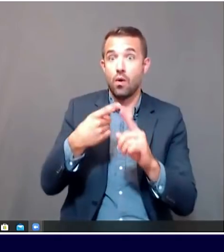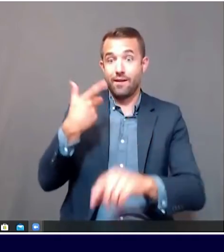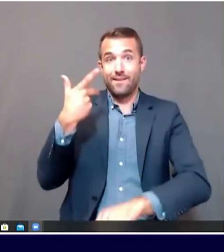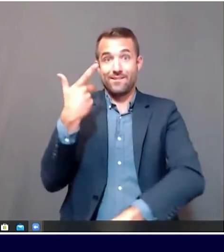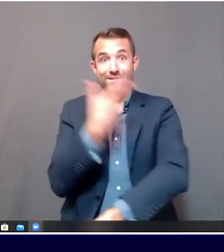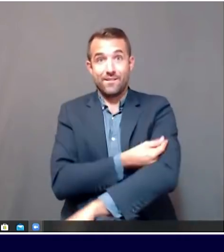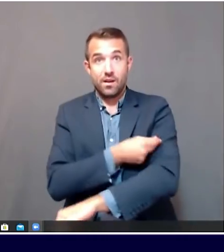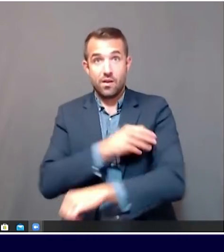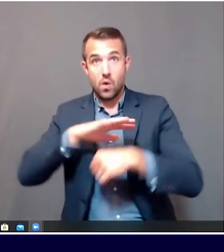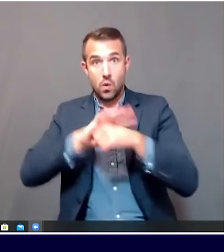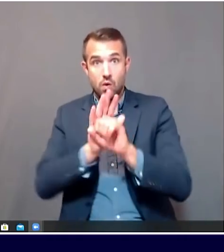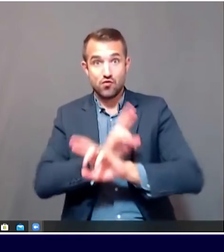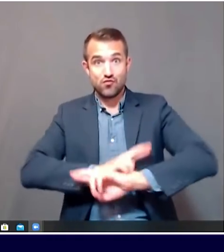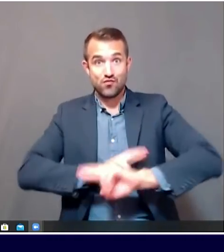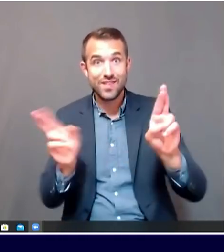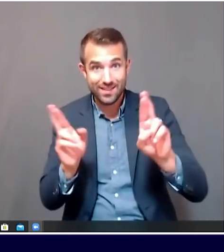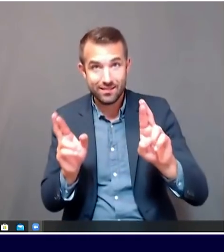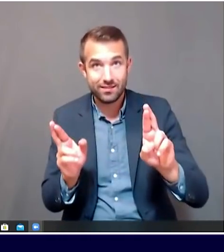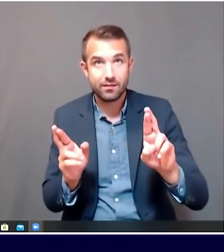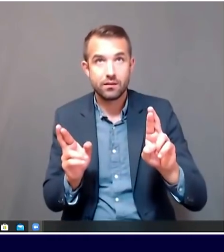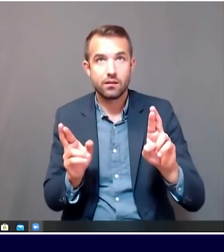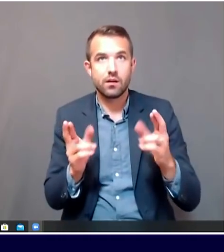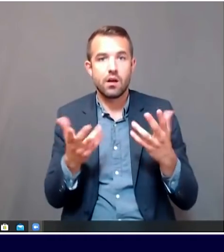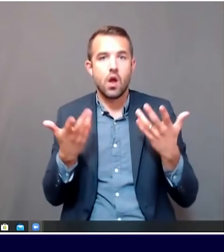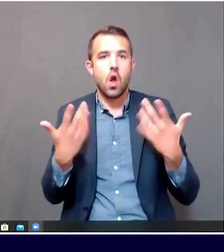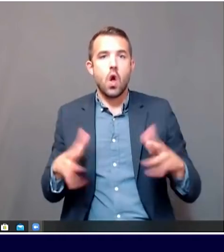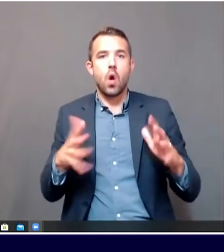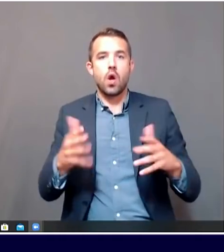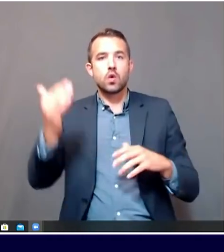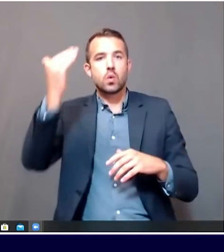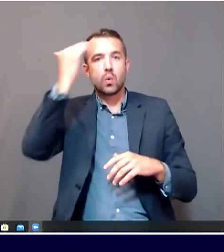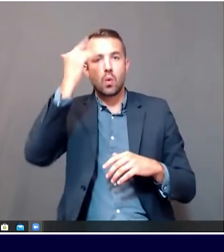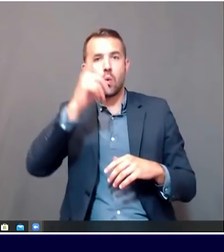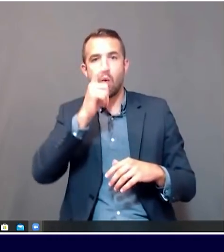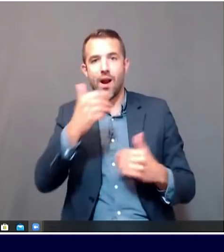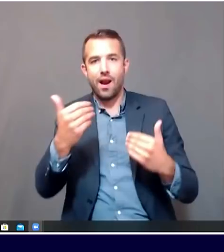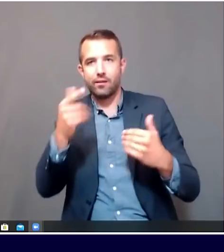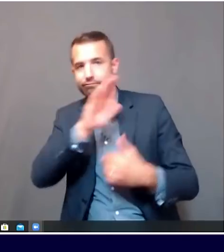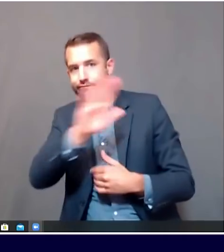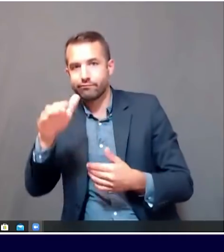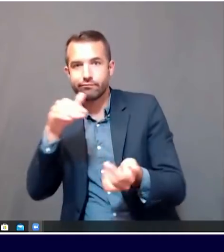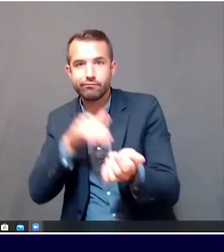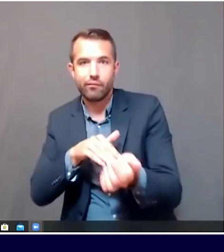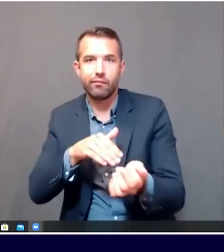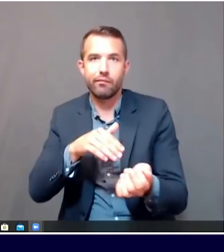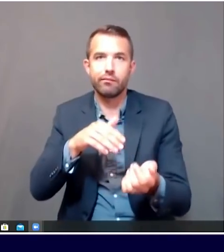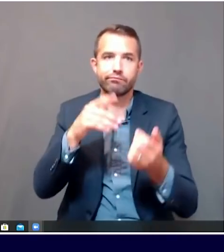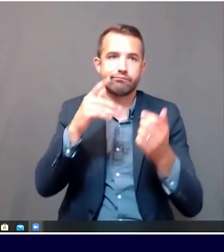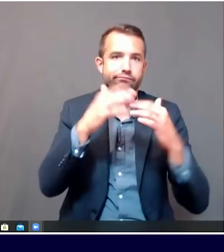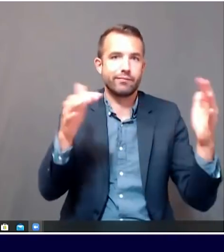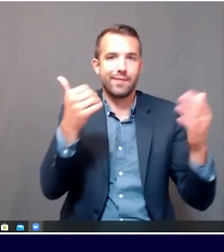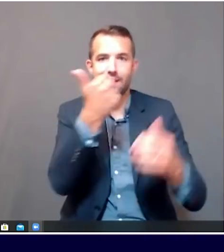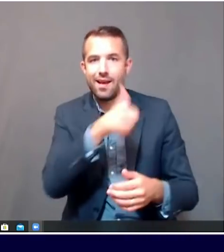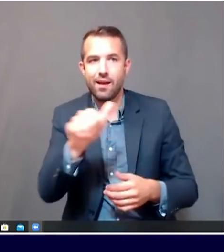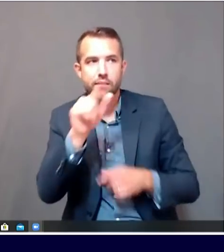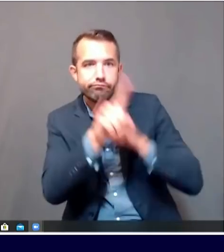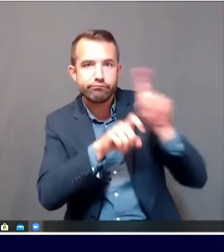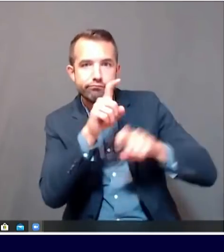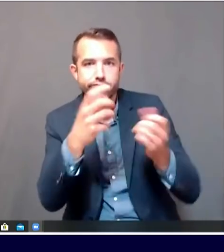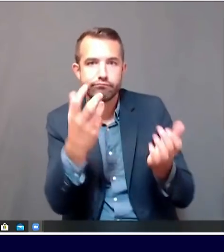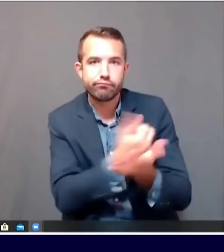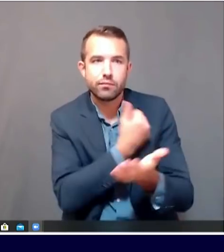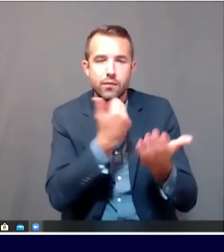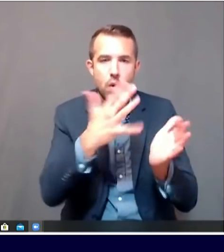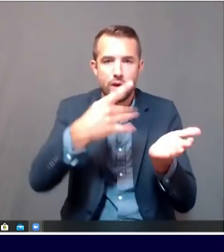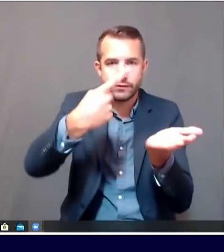to go, you've got that relationship resurrected and ready to go so that if you've got questions about the vaccine and whether the vaccine